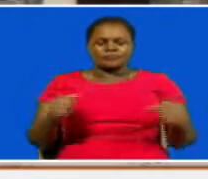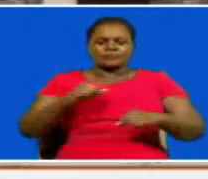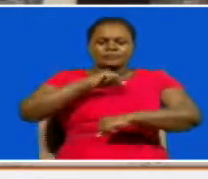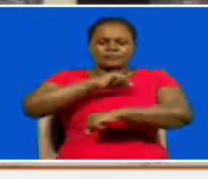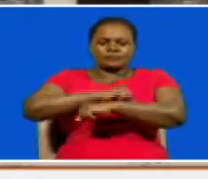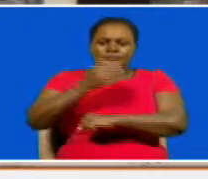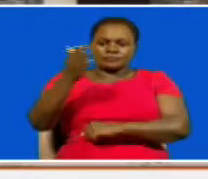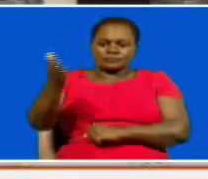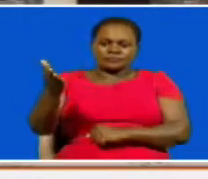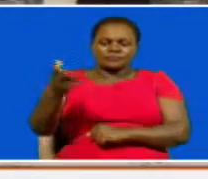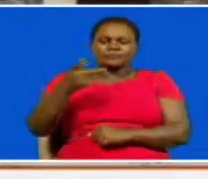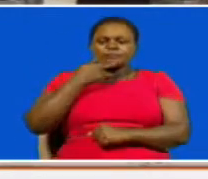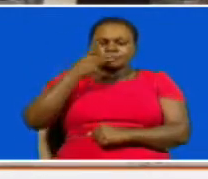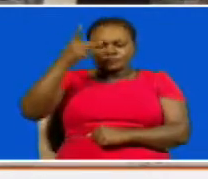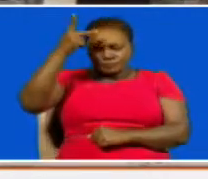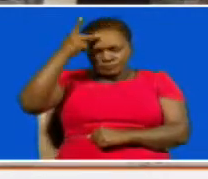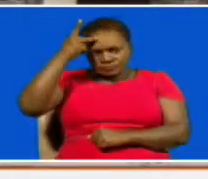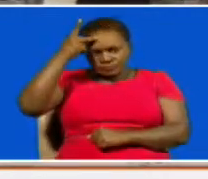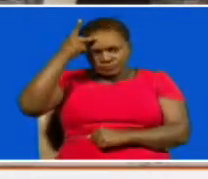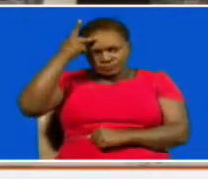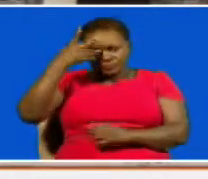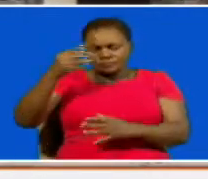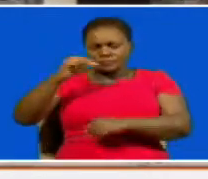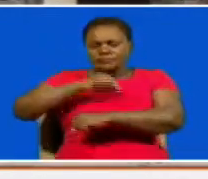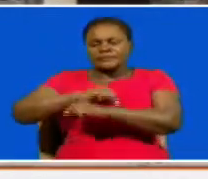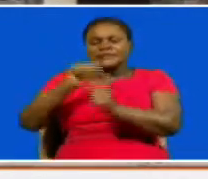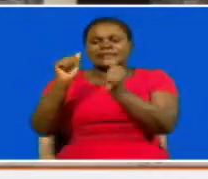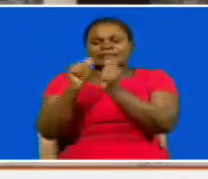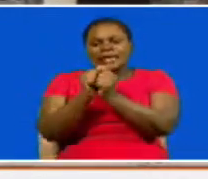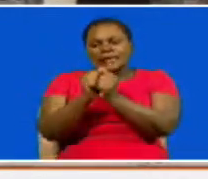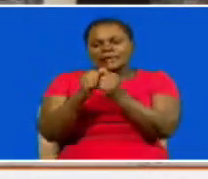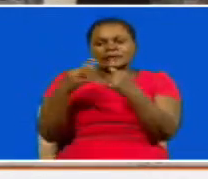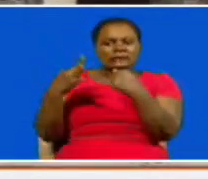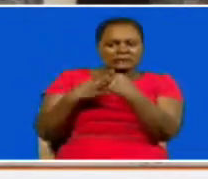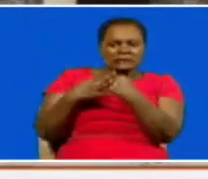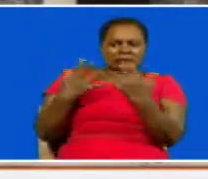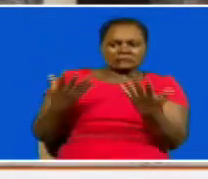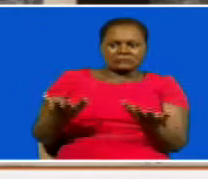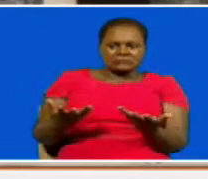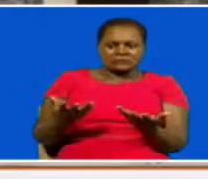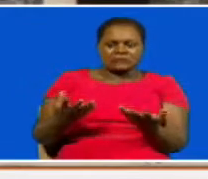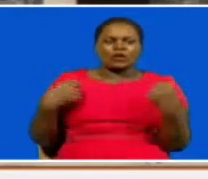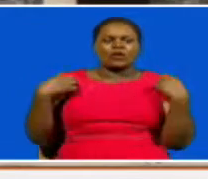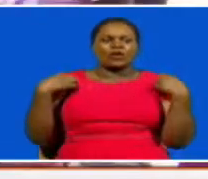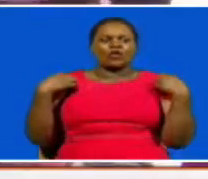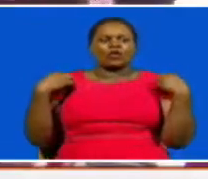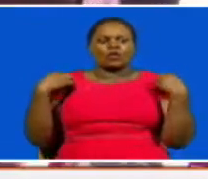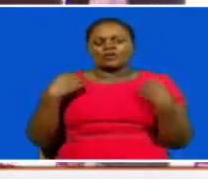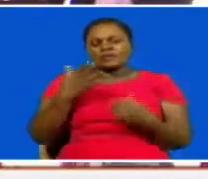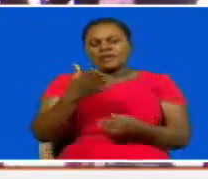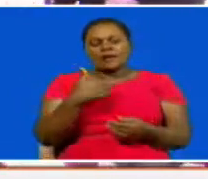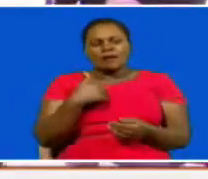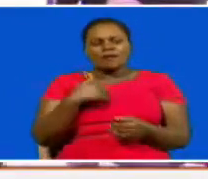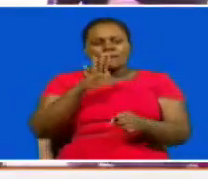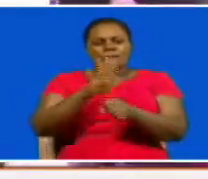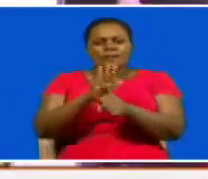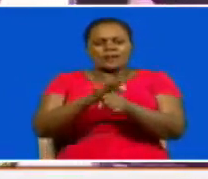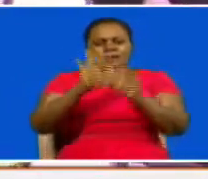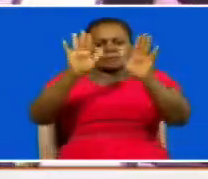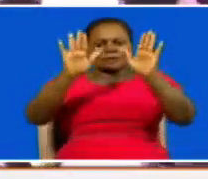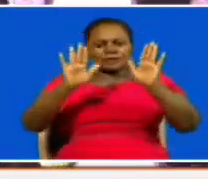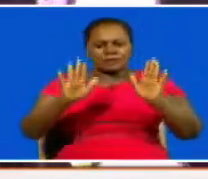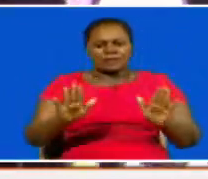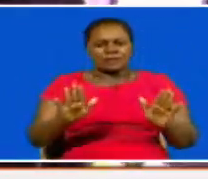shule, mzazi wale watoto wanaenda hiyo shule ni watoto 10, watoto 8. Na uniform iko pale. But most importantly